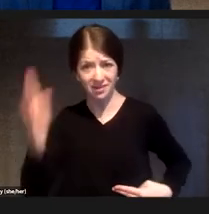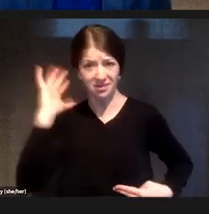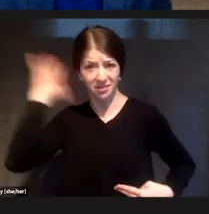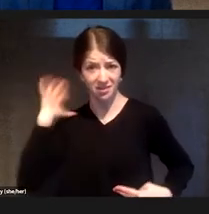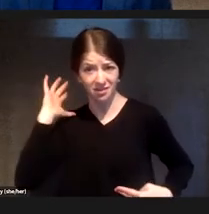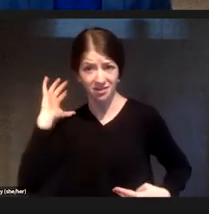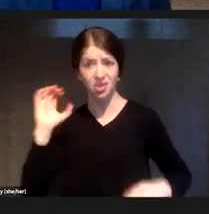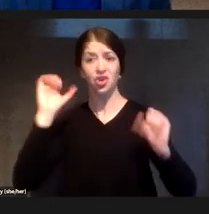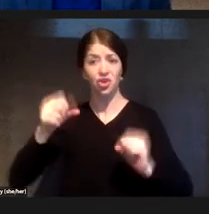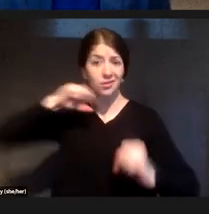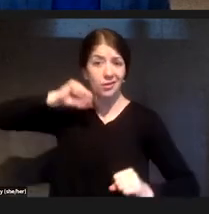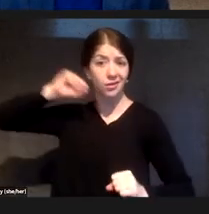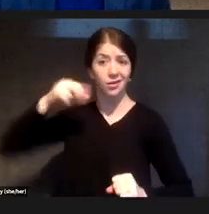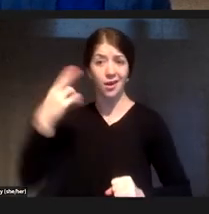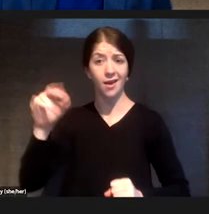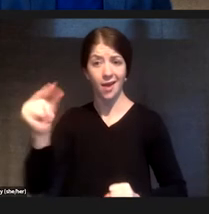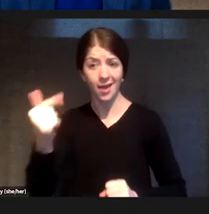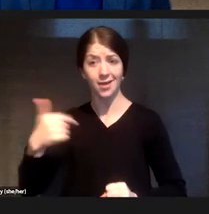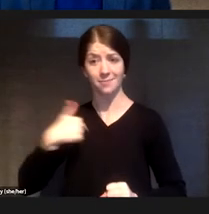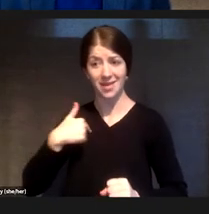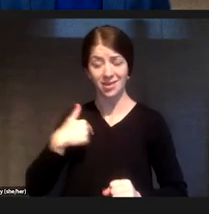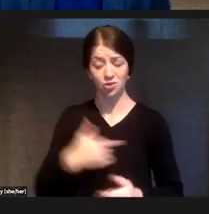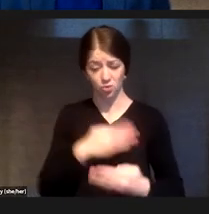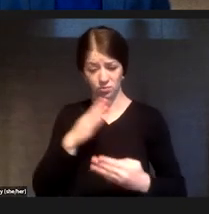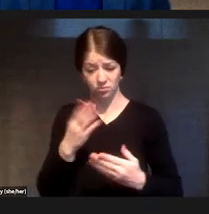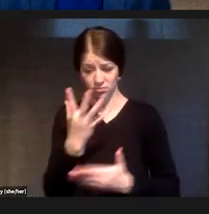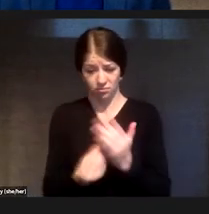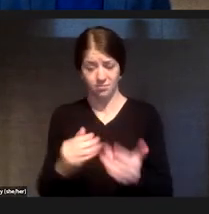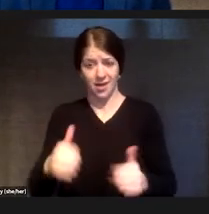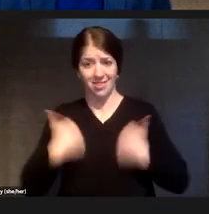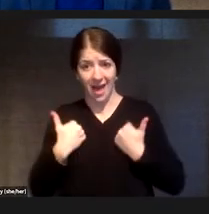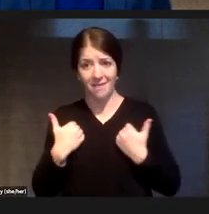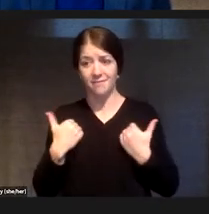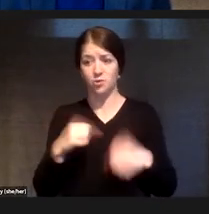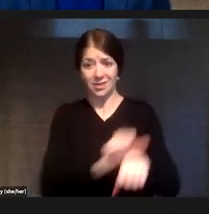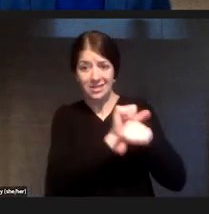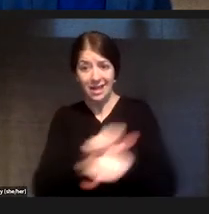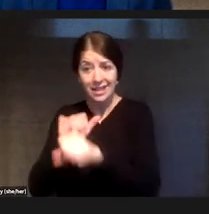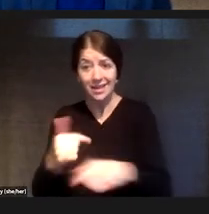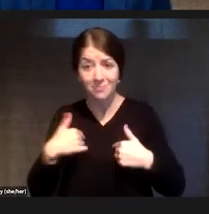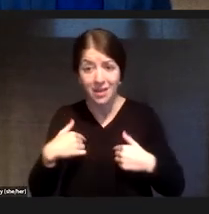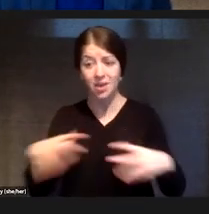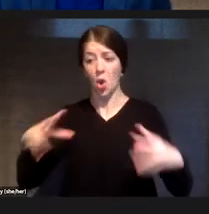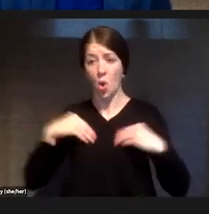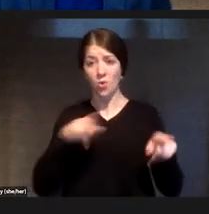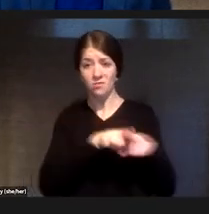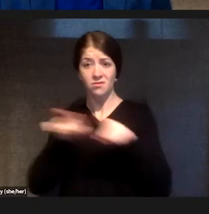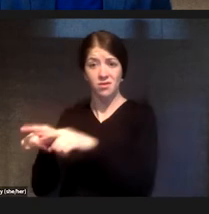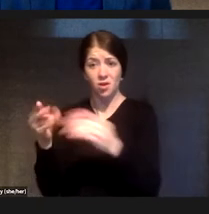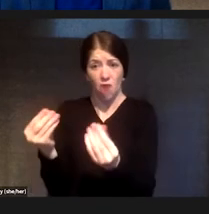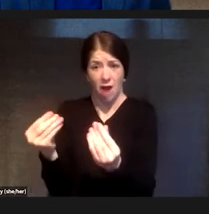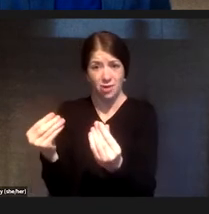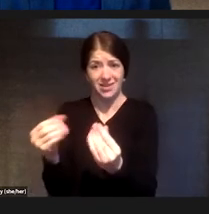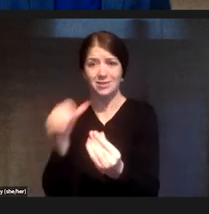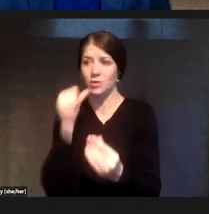end my life, to enslave me, to own me as property. And so this is not dwelling in the past,